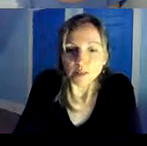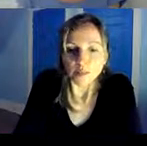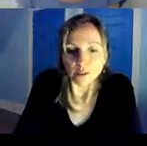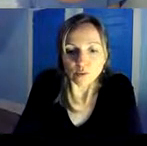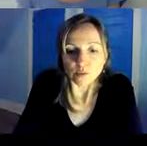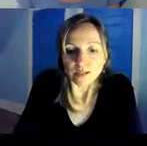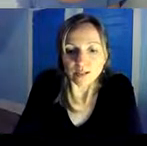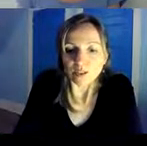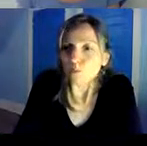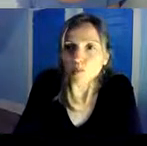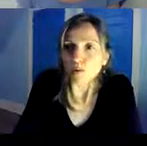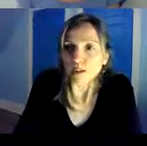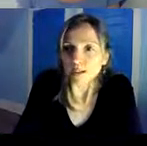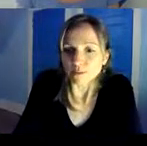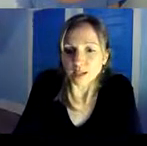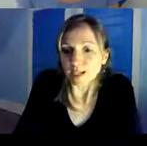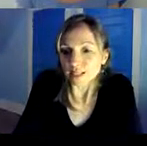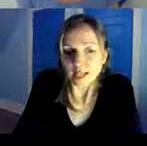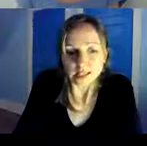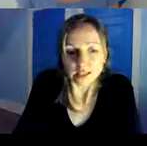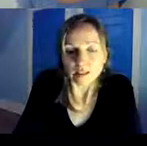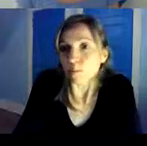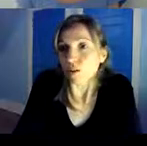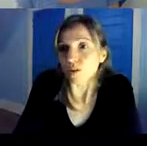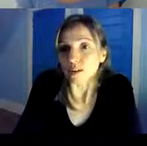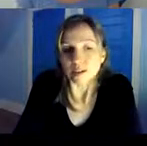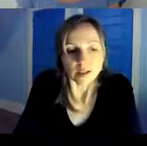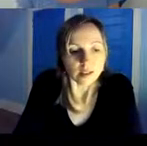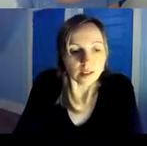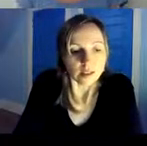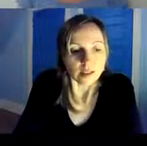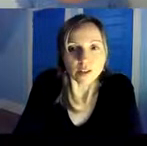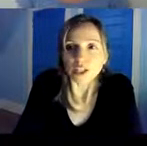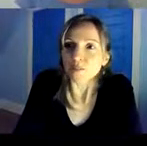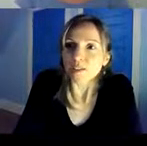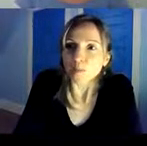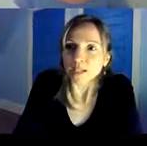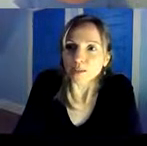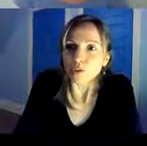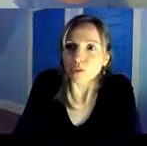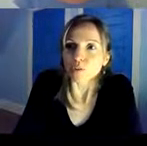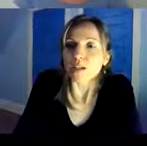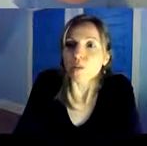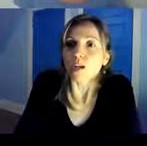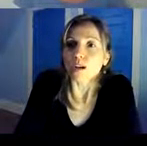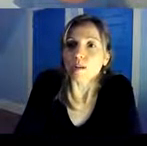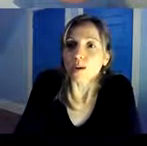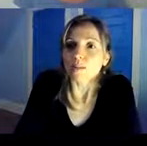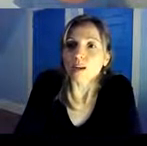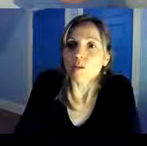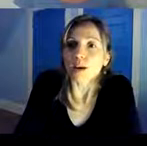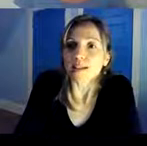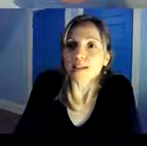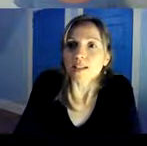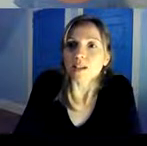would limit their use because they don't support native insects and birds. The Ontario Invasive Plant Council is right now working on a